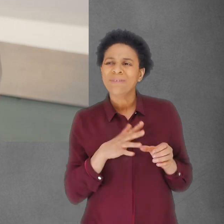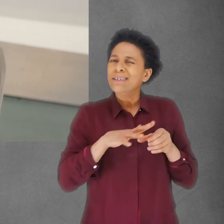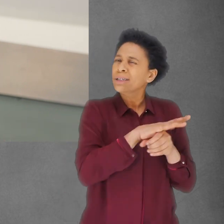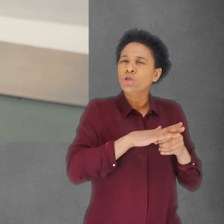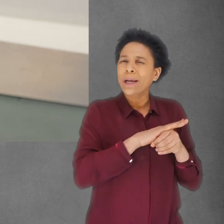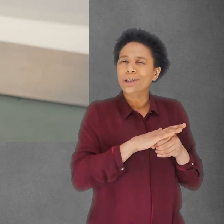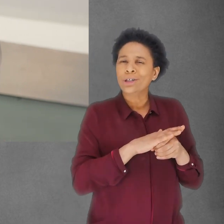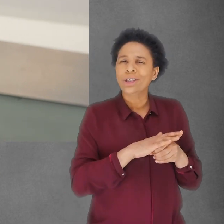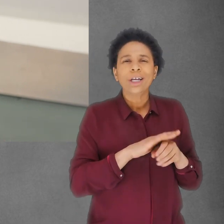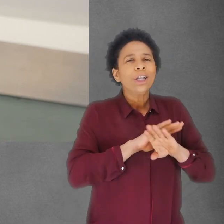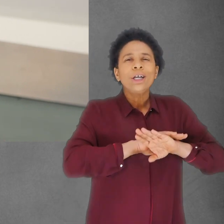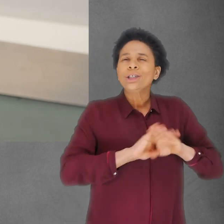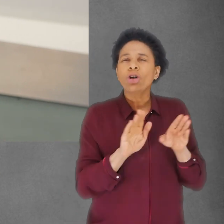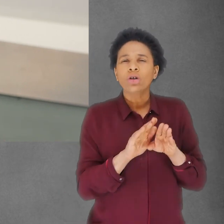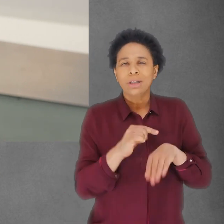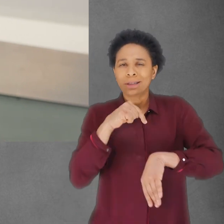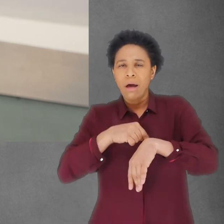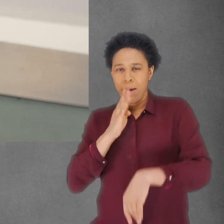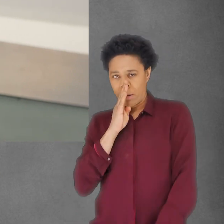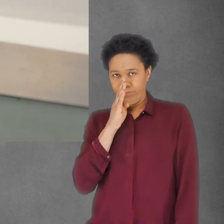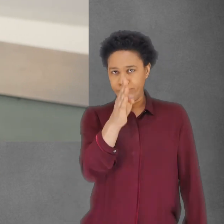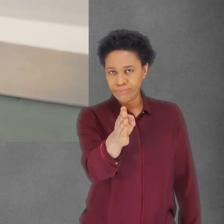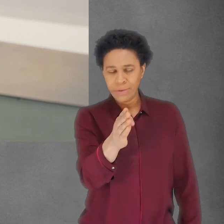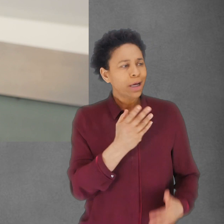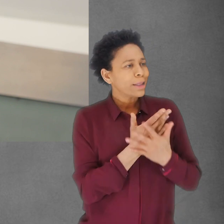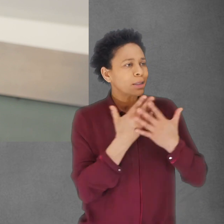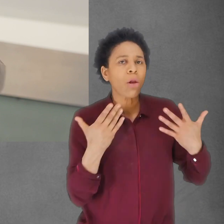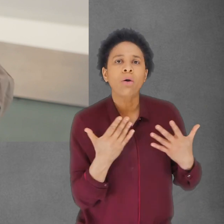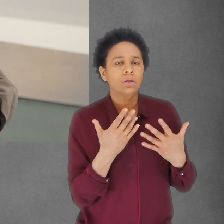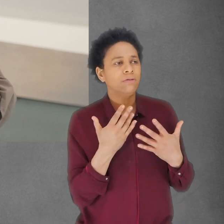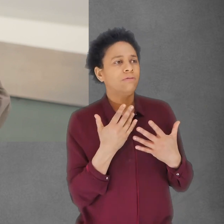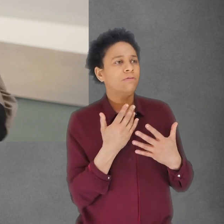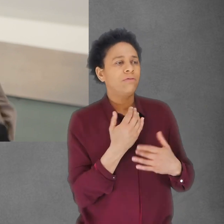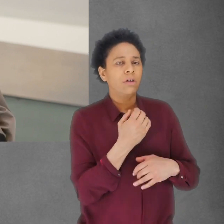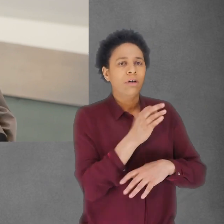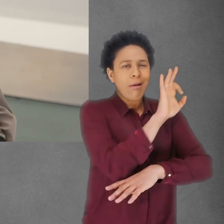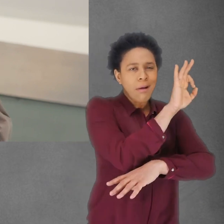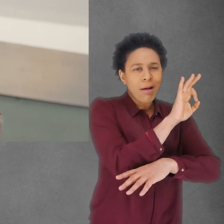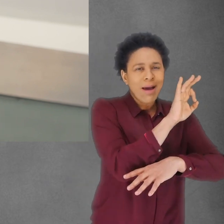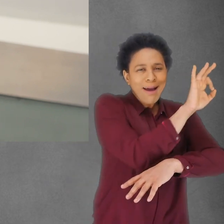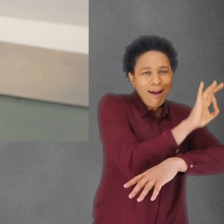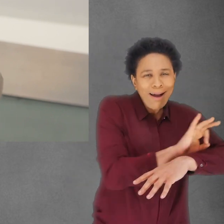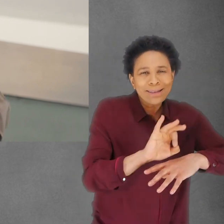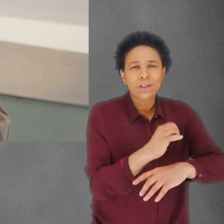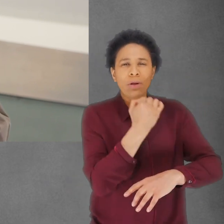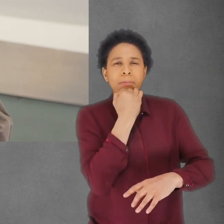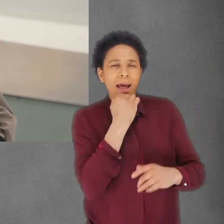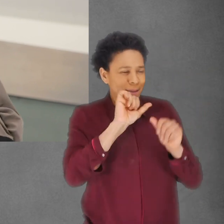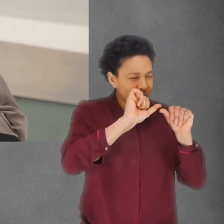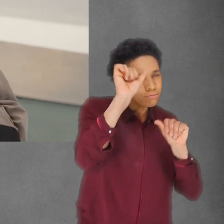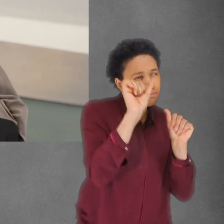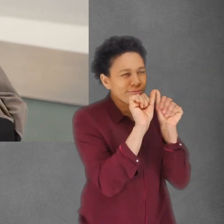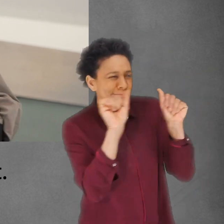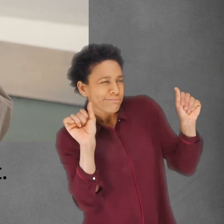much geometry and math happening in that space, is that I can, with my imagination, before I even landed